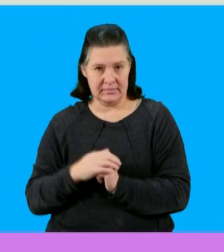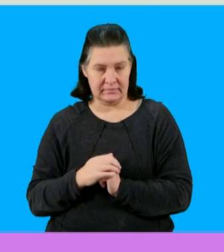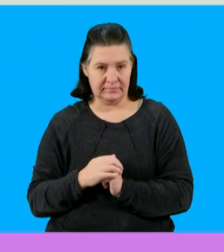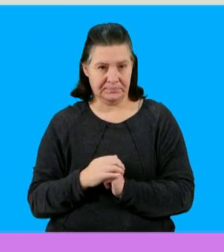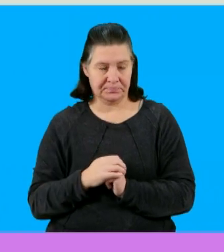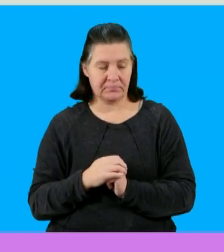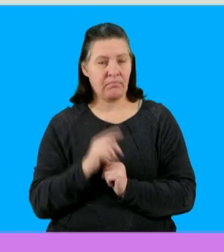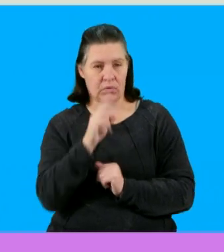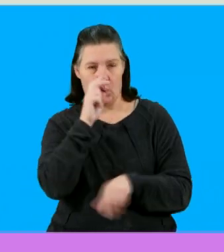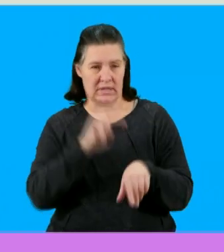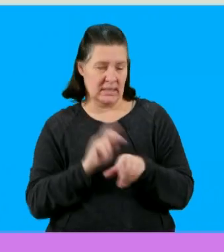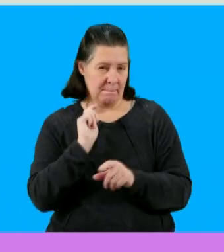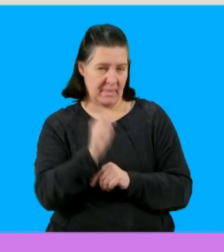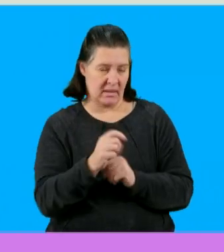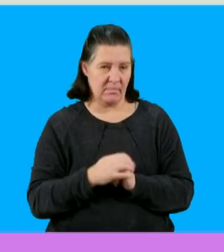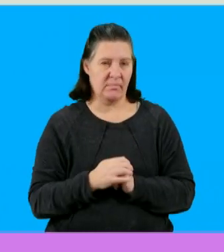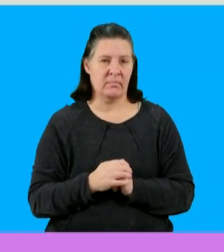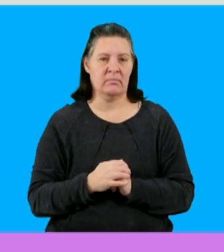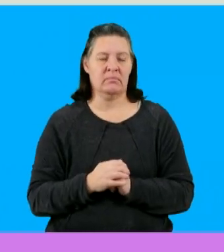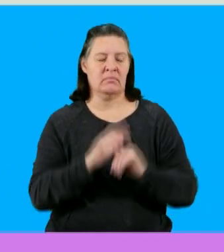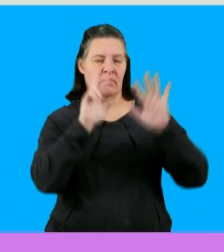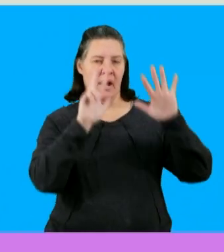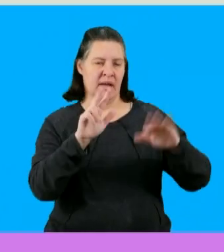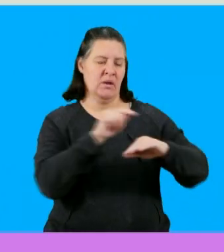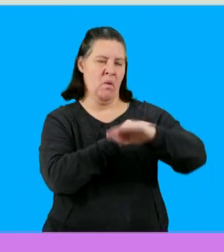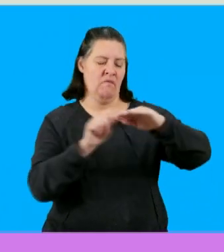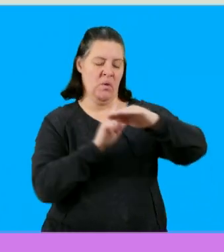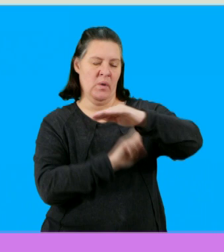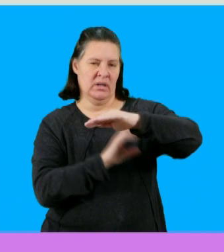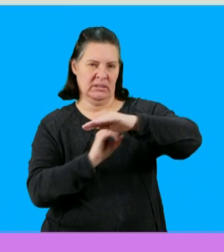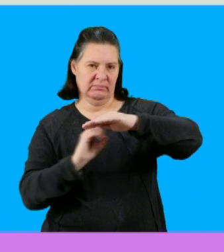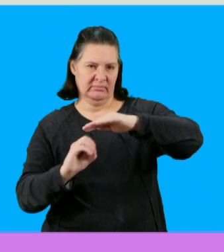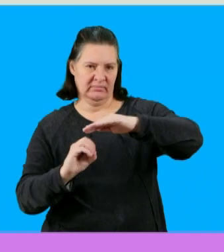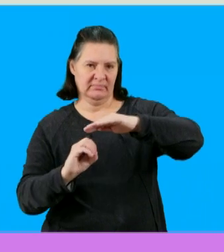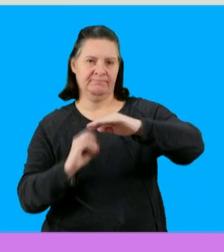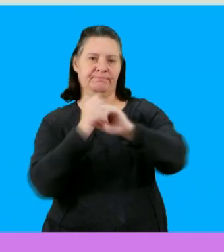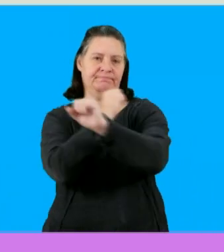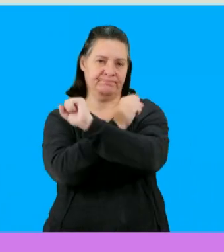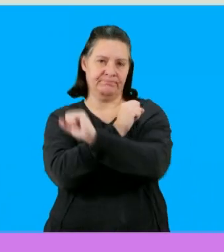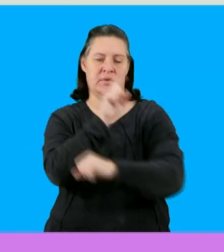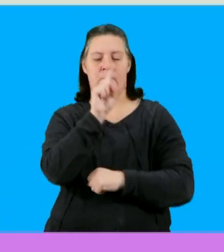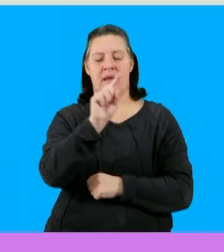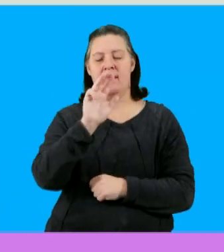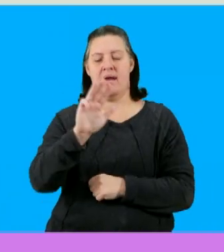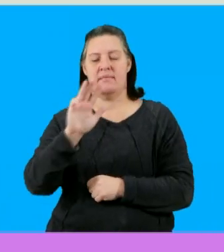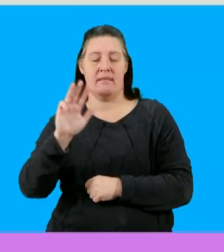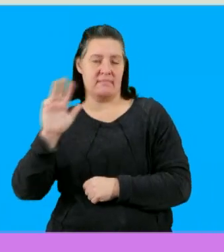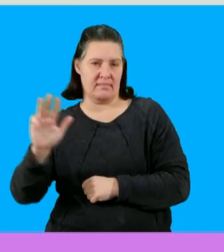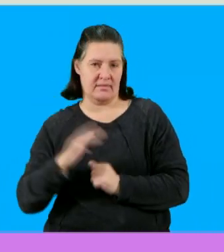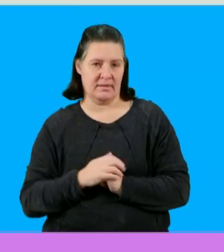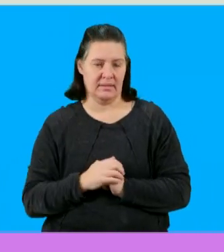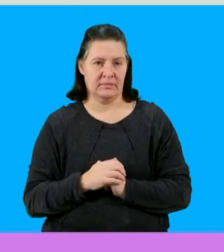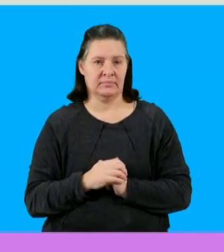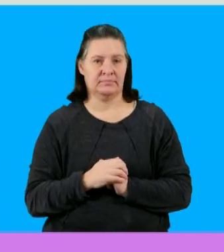1,999 Rand. So that's first of all what she needs to pay, right? So let's type that in. 8% of